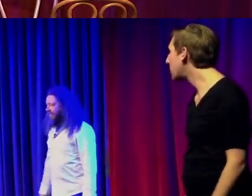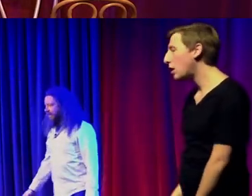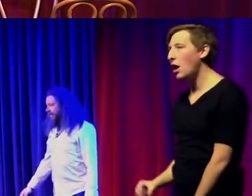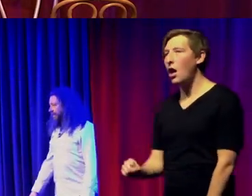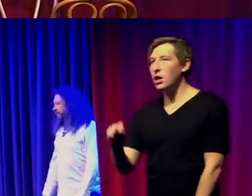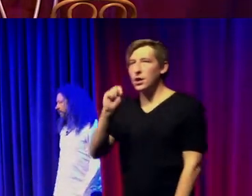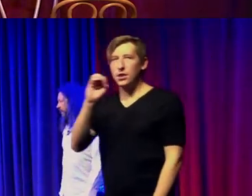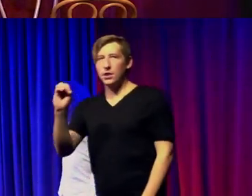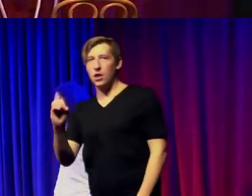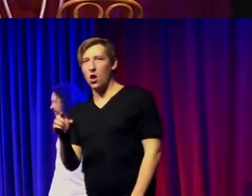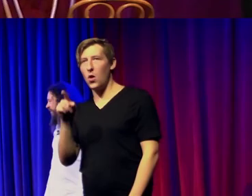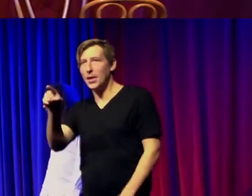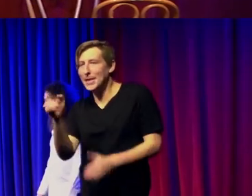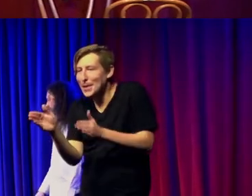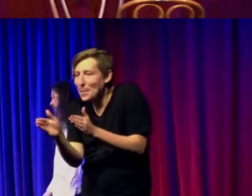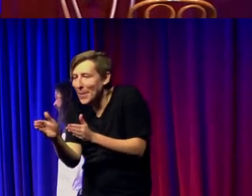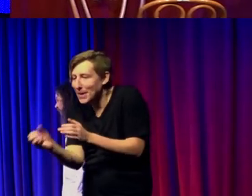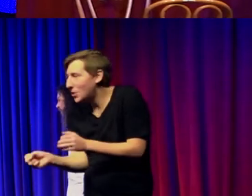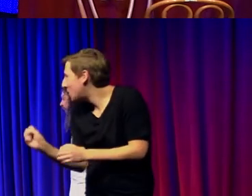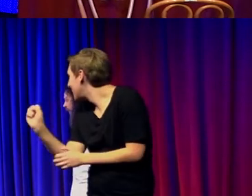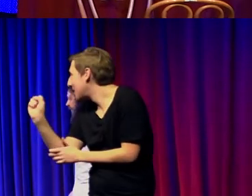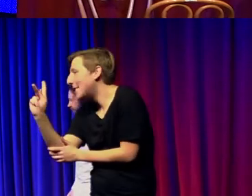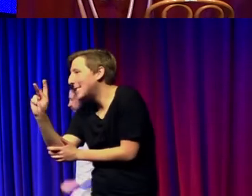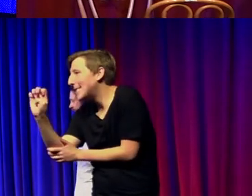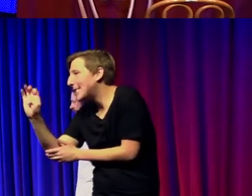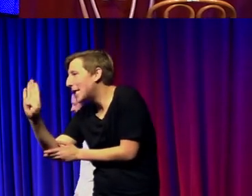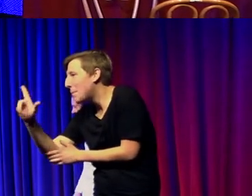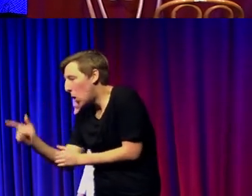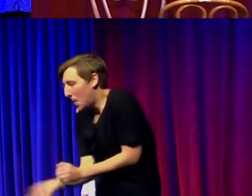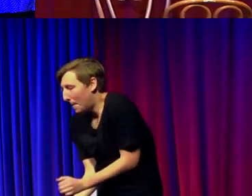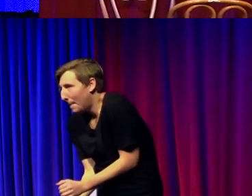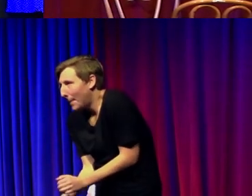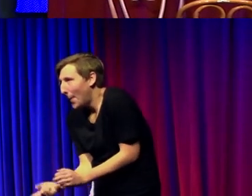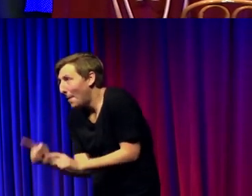So, it's a miniature, babe, but I think that if we go